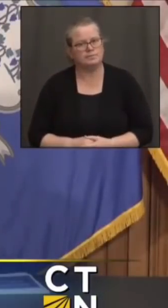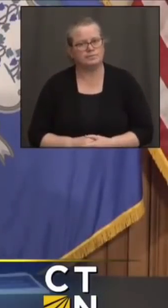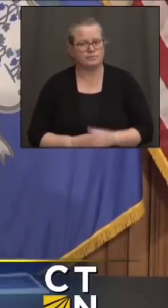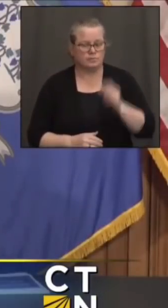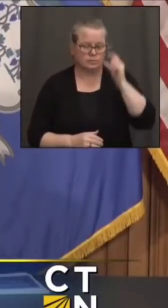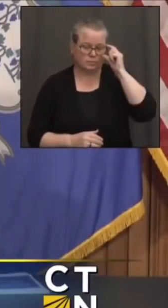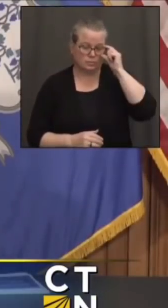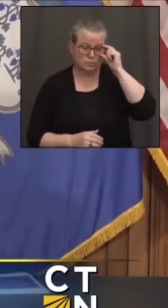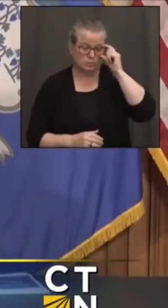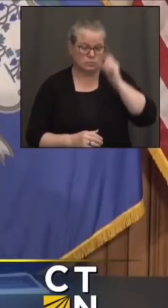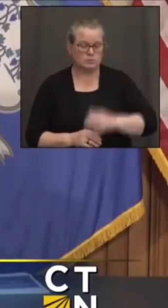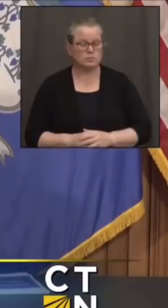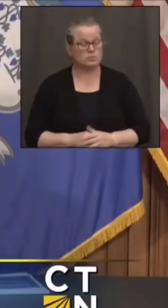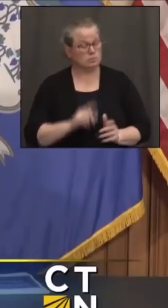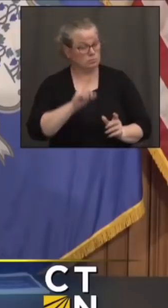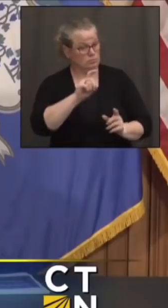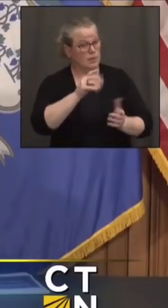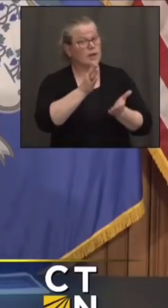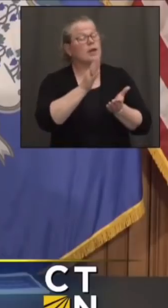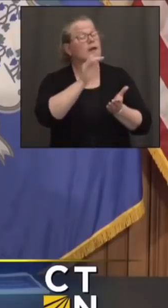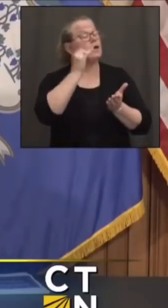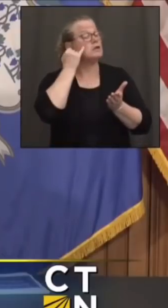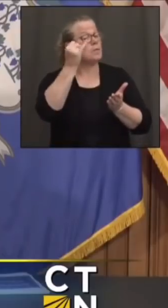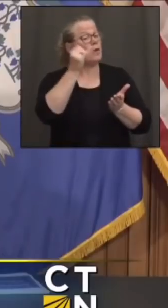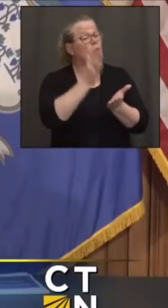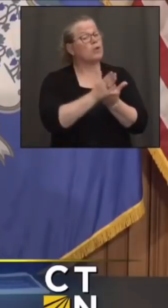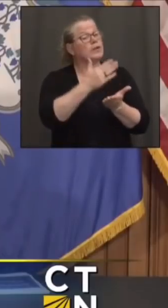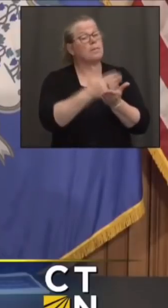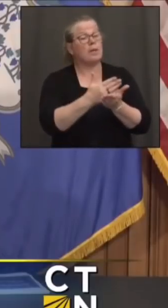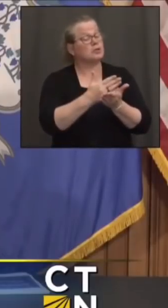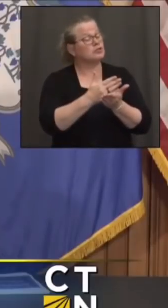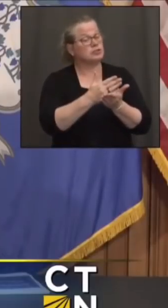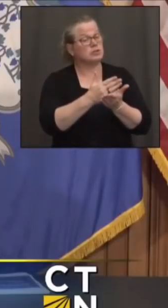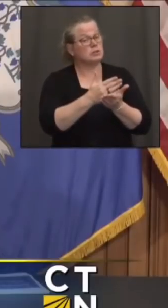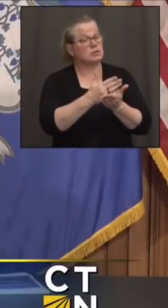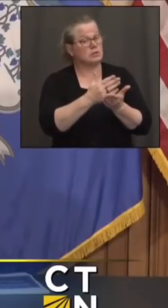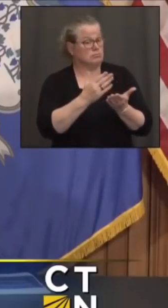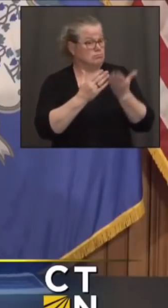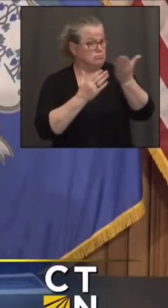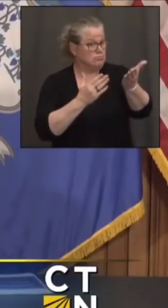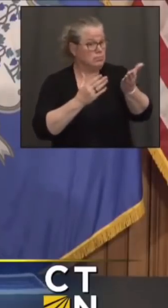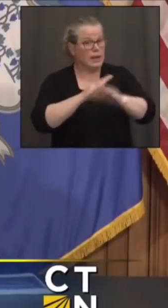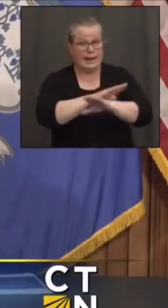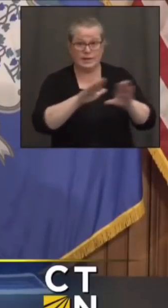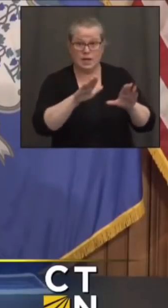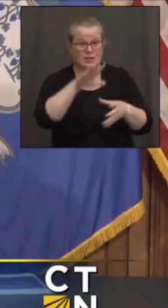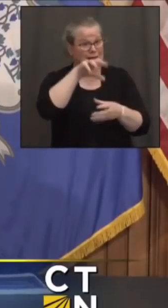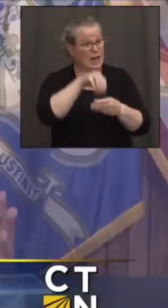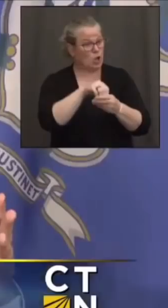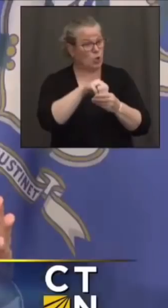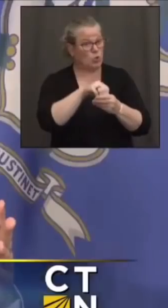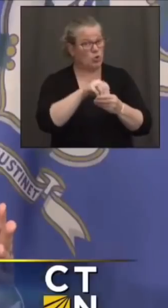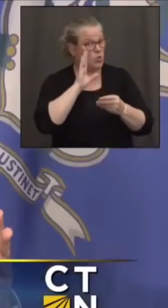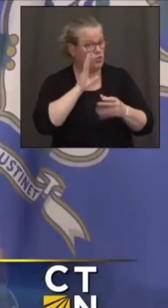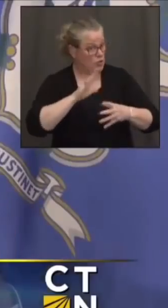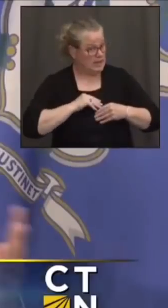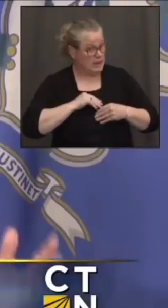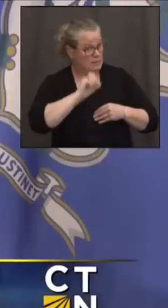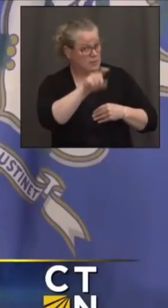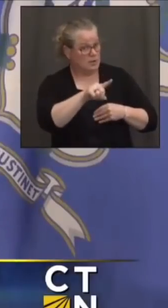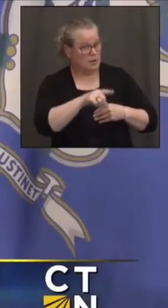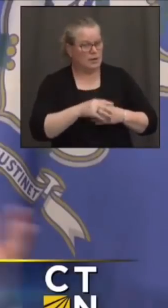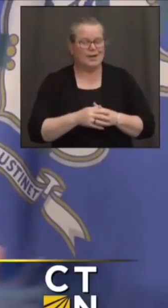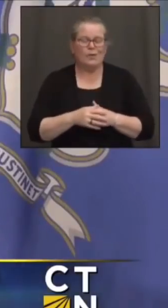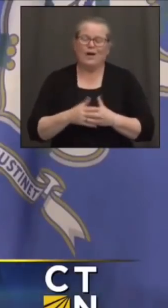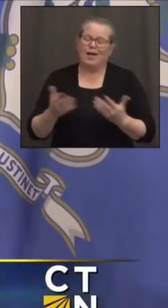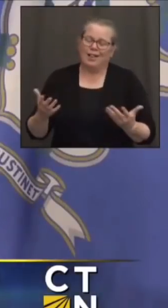would you accept a budget that doesn't include this, I guess is how I would phrase it? Well, I get tired in this building. Everything is,